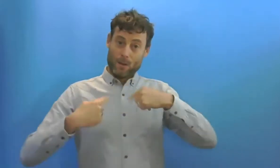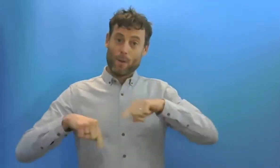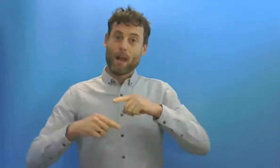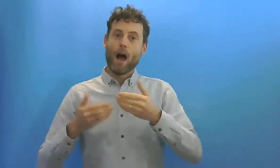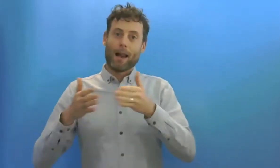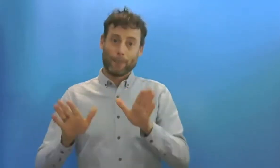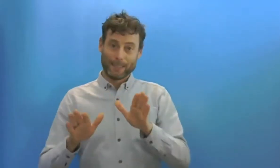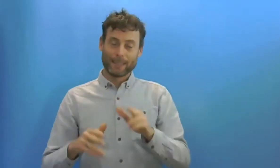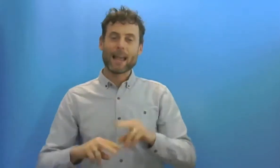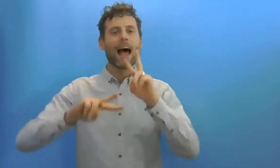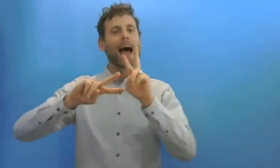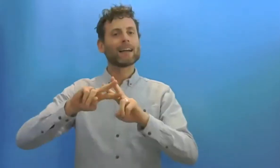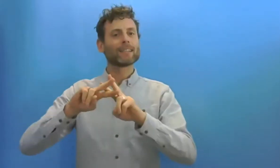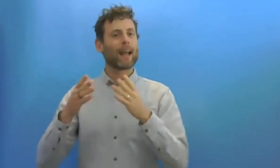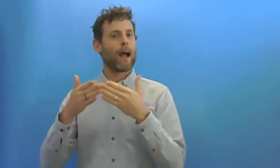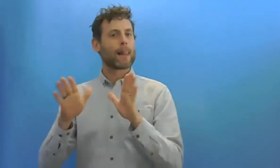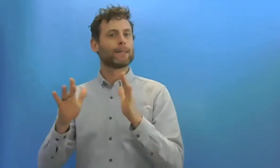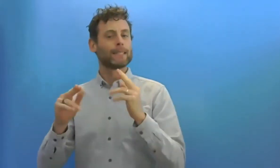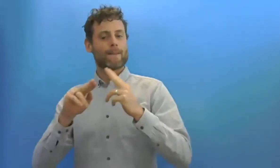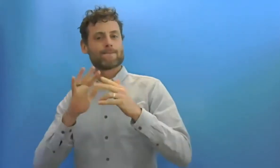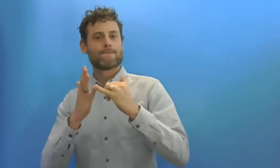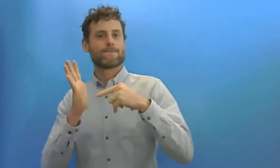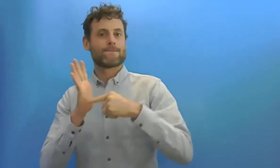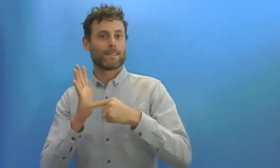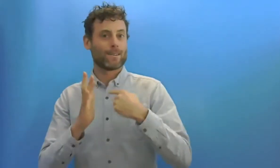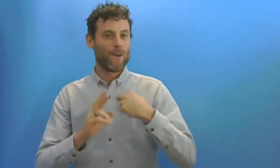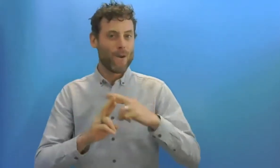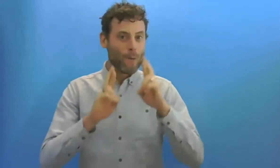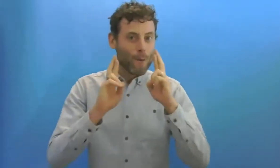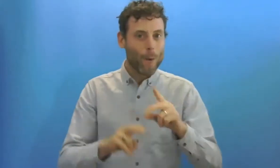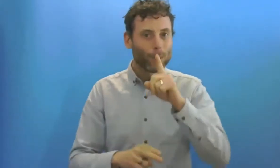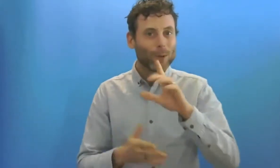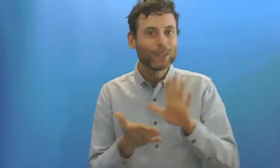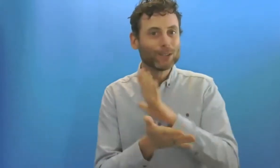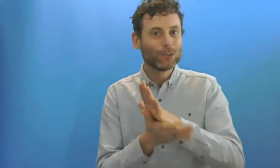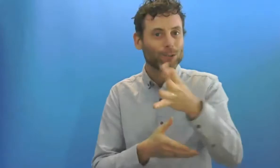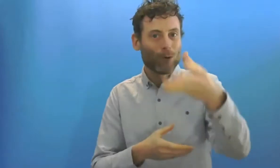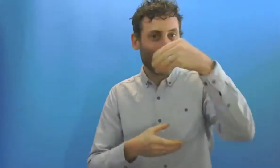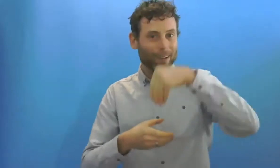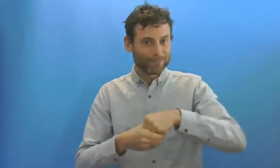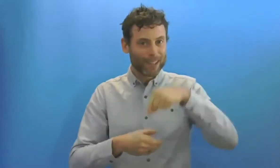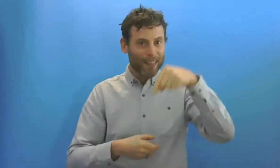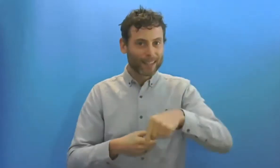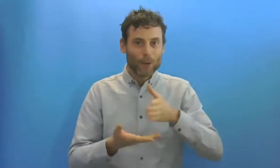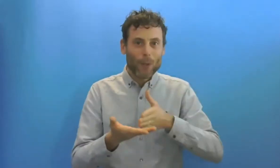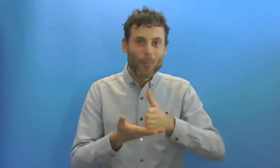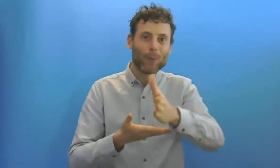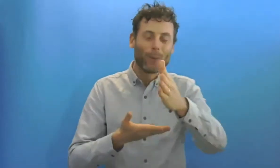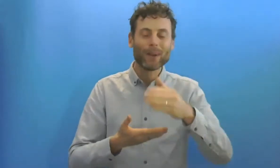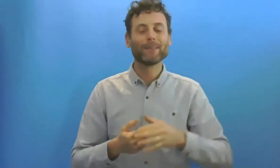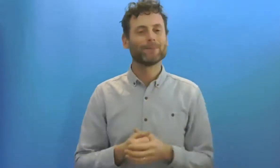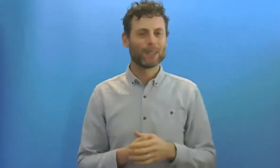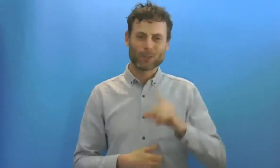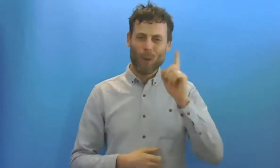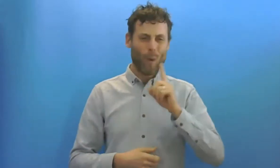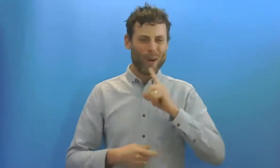#UnlimitedFest. We really hope you enjoy this event and the whole festival experience. It's always great to learn from